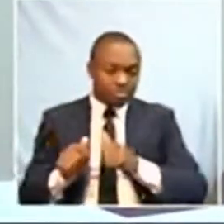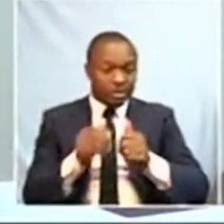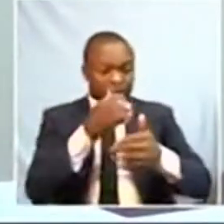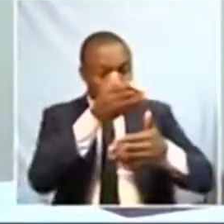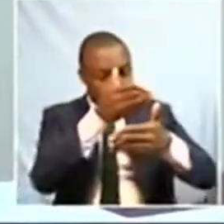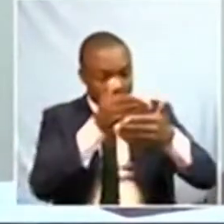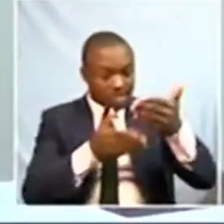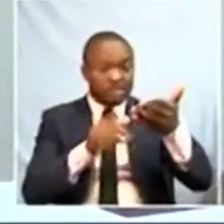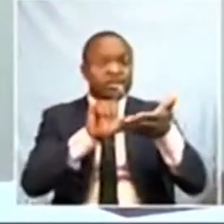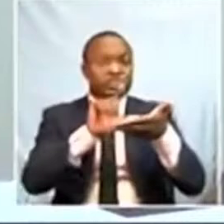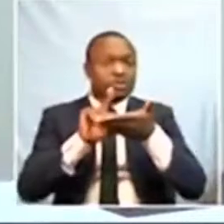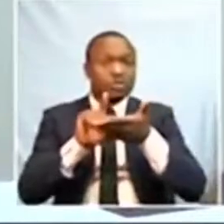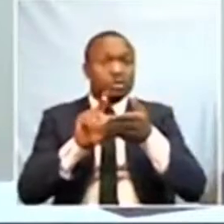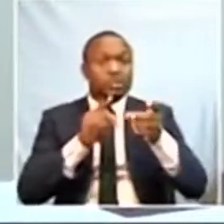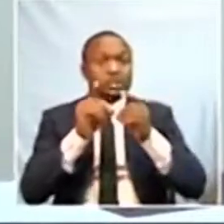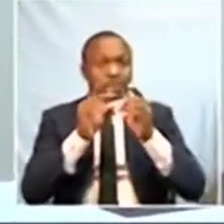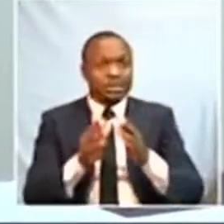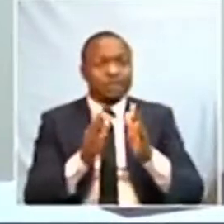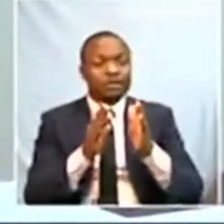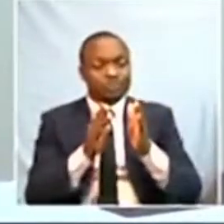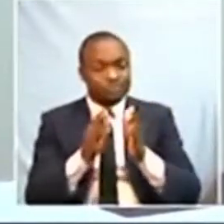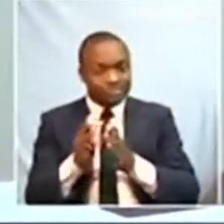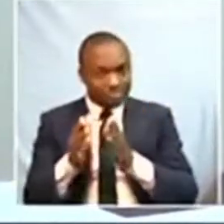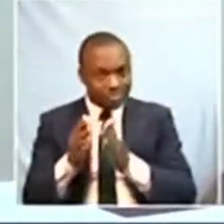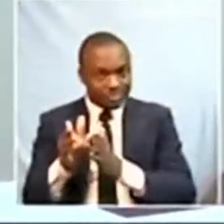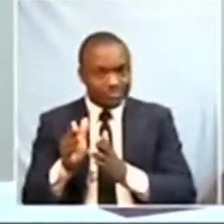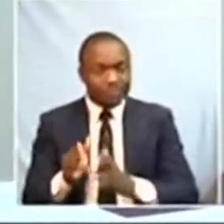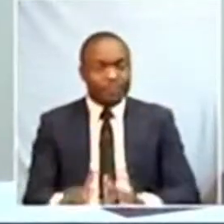loans, Director Planning?